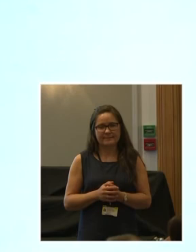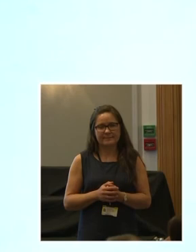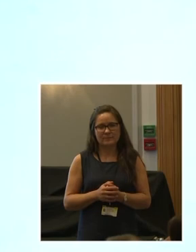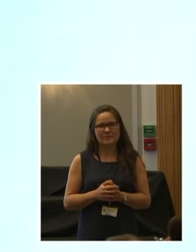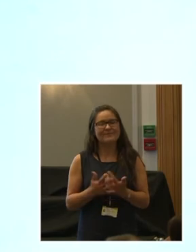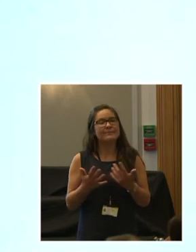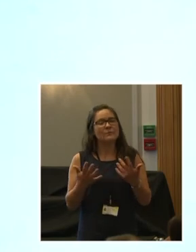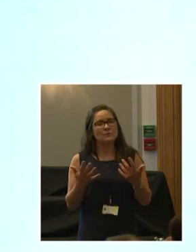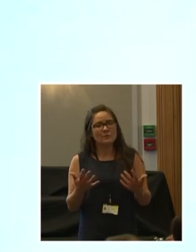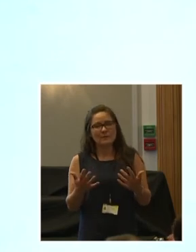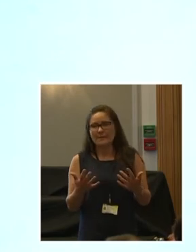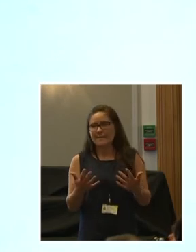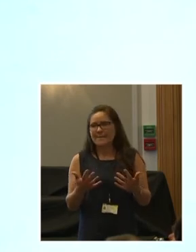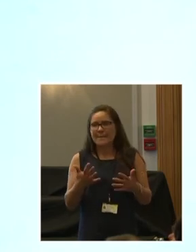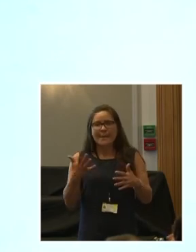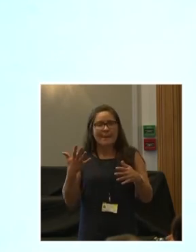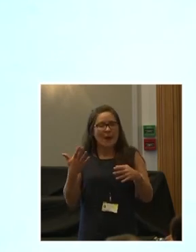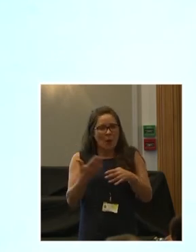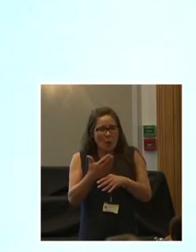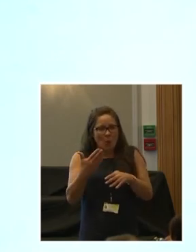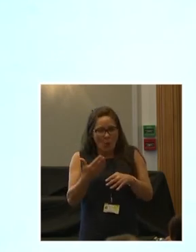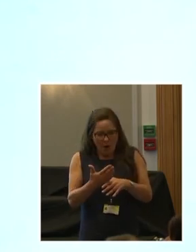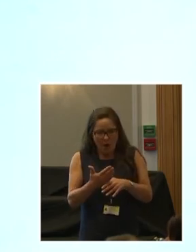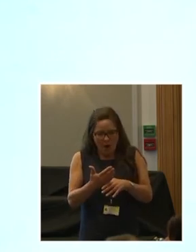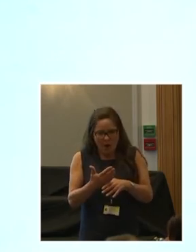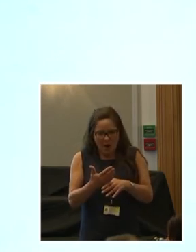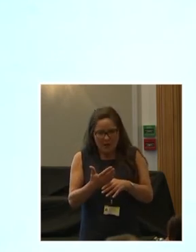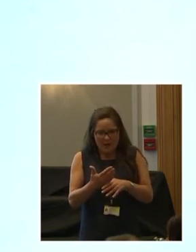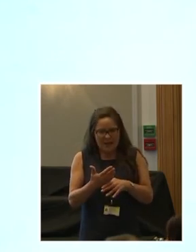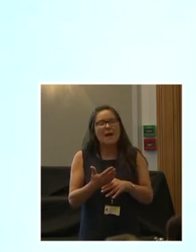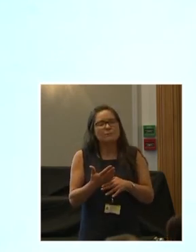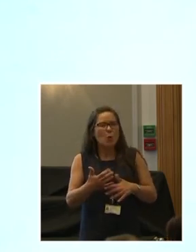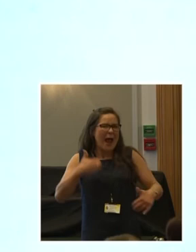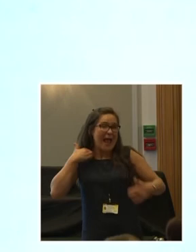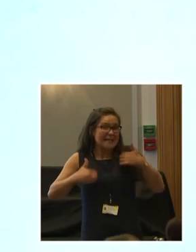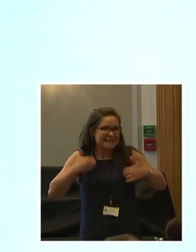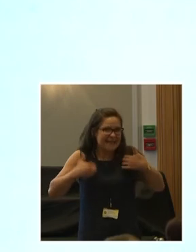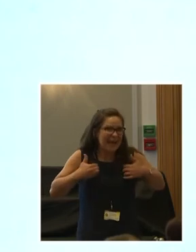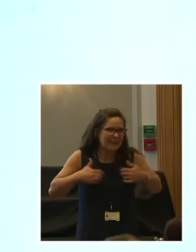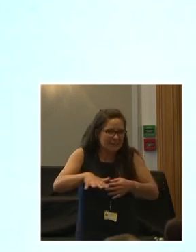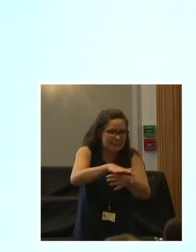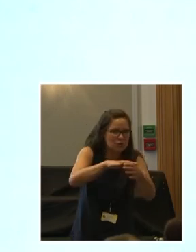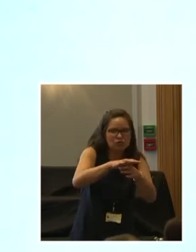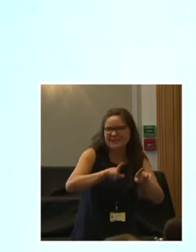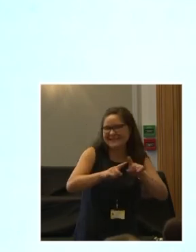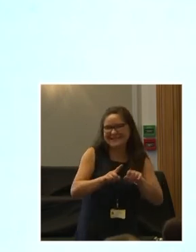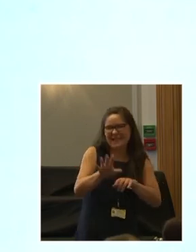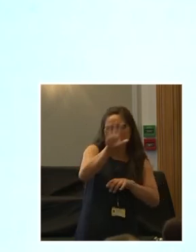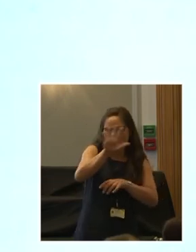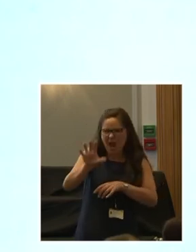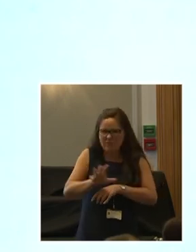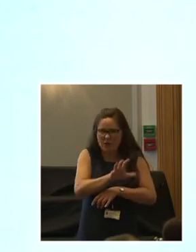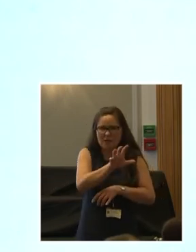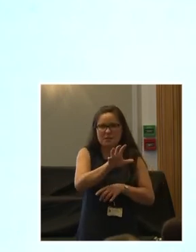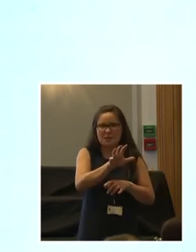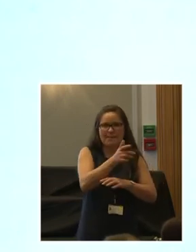I've worked for a long time in the entertainment industry from different sites. I worked for a while in media, then